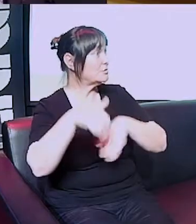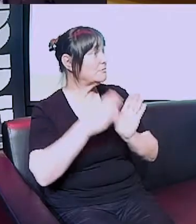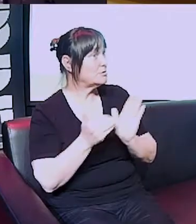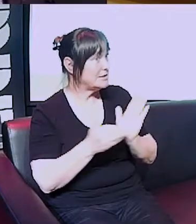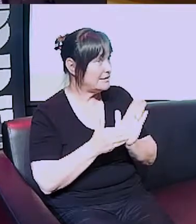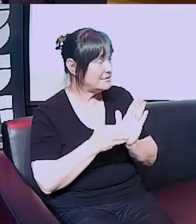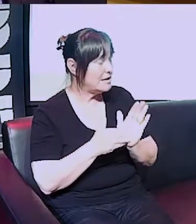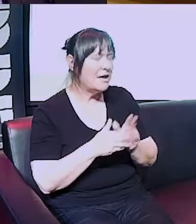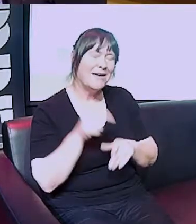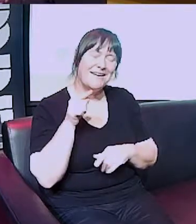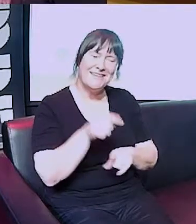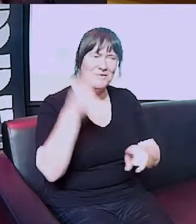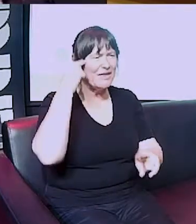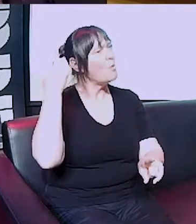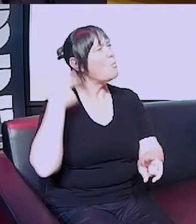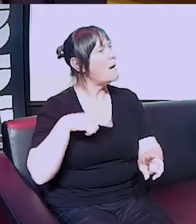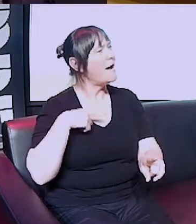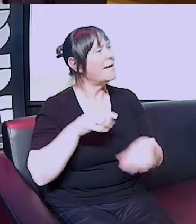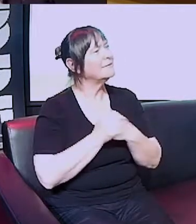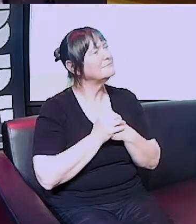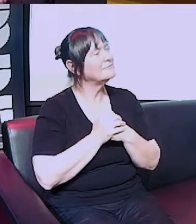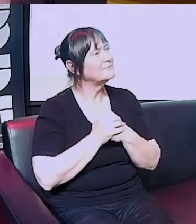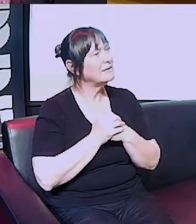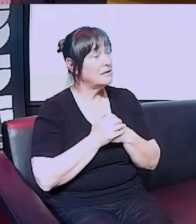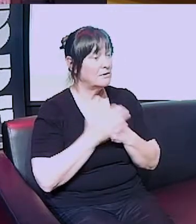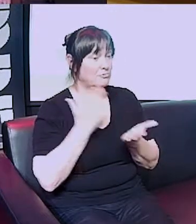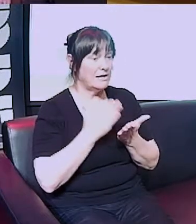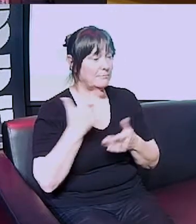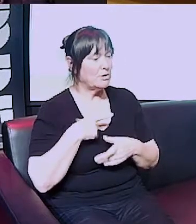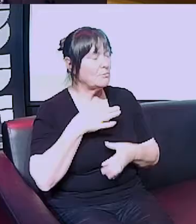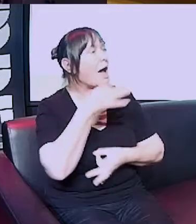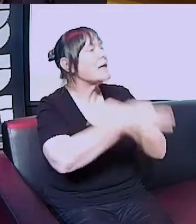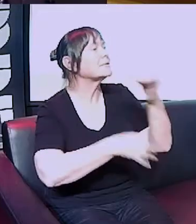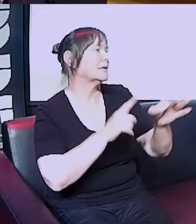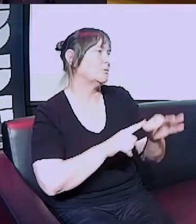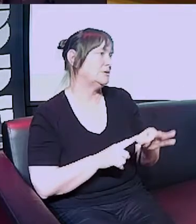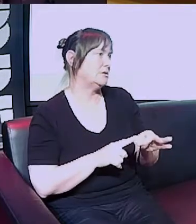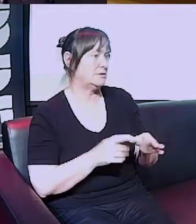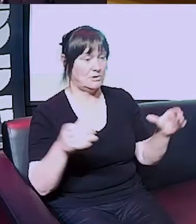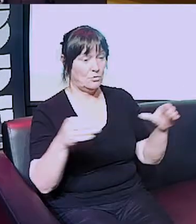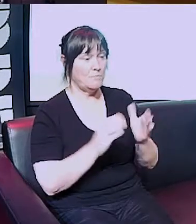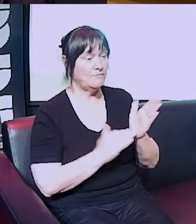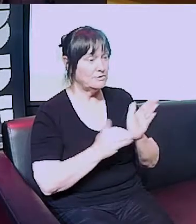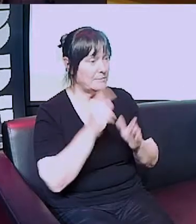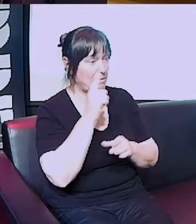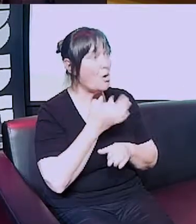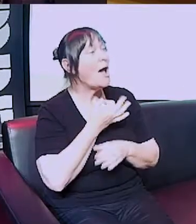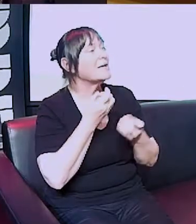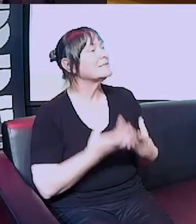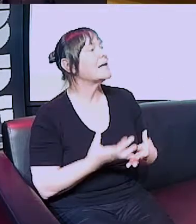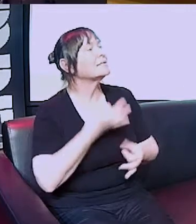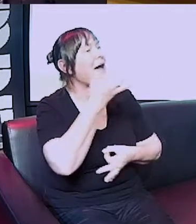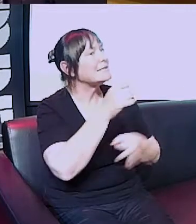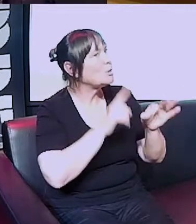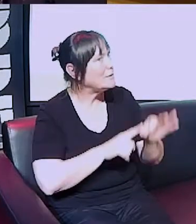ask, why is that? And we're really asking questions. A whole group of New Zealanders are asking questions,